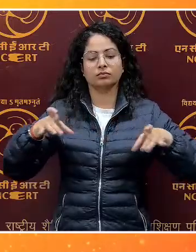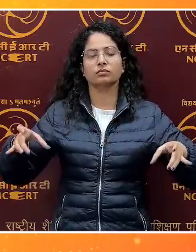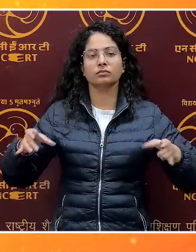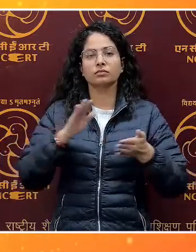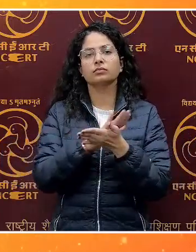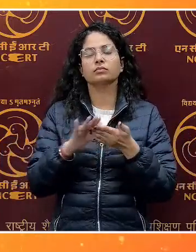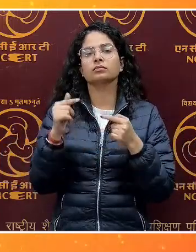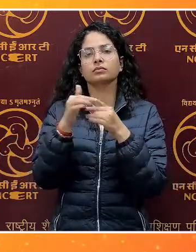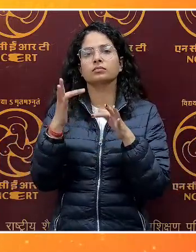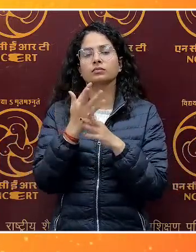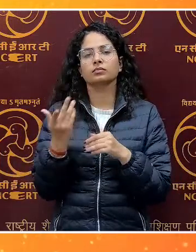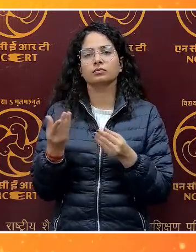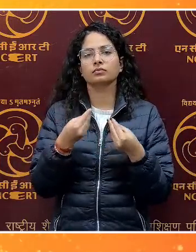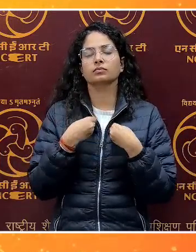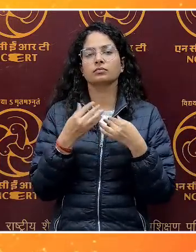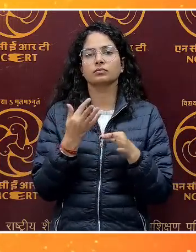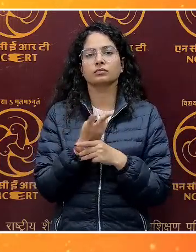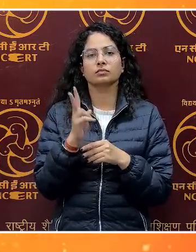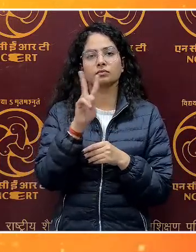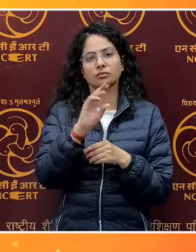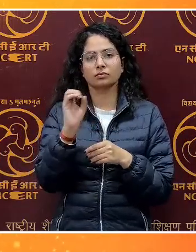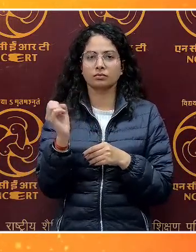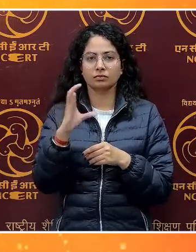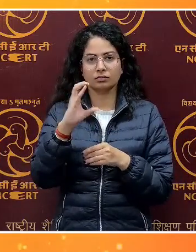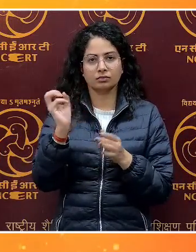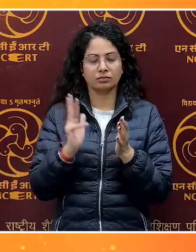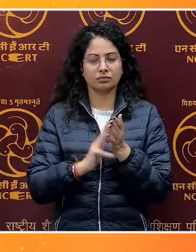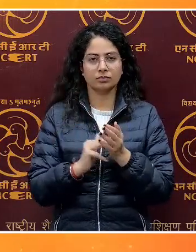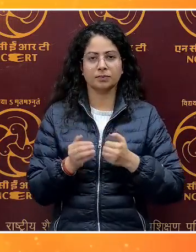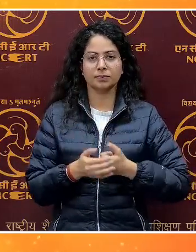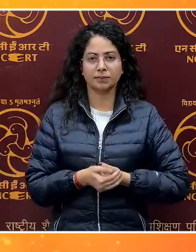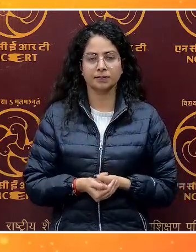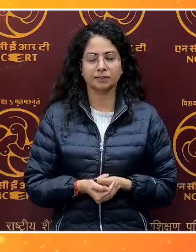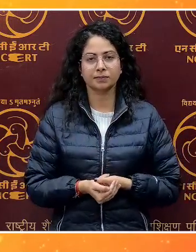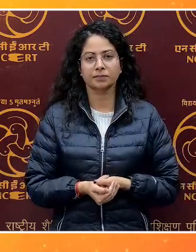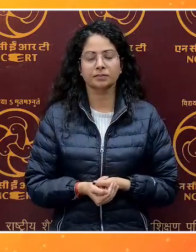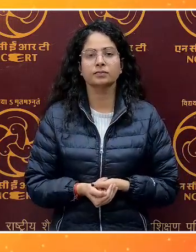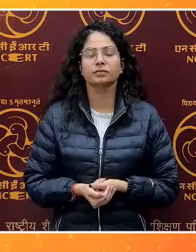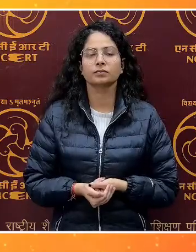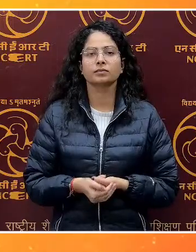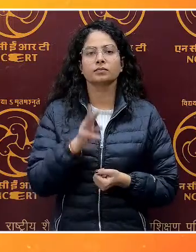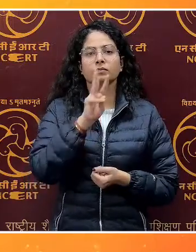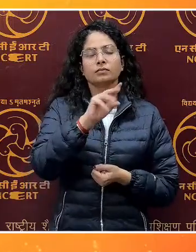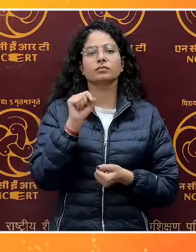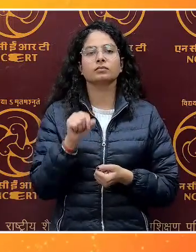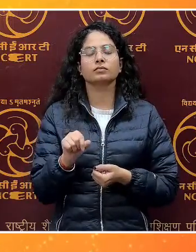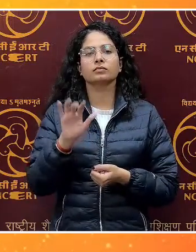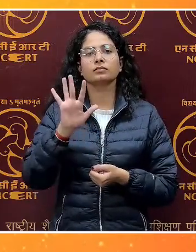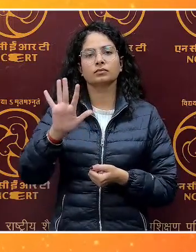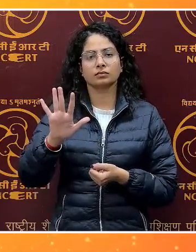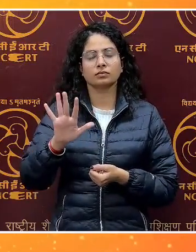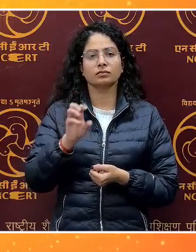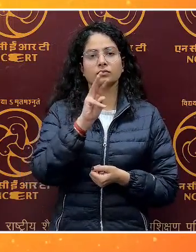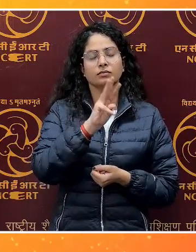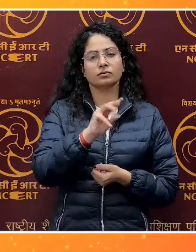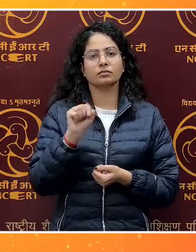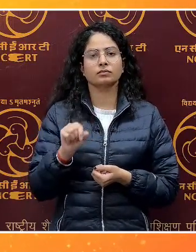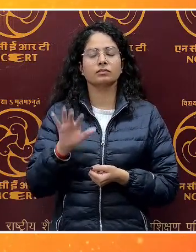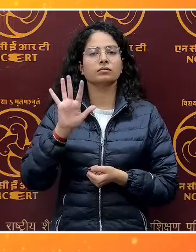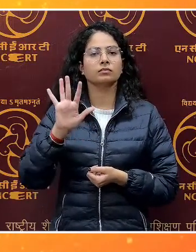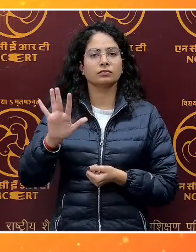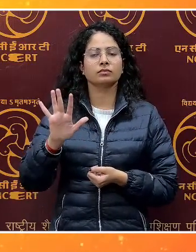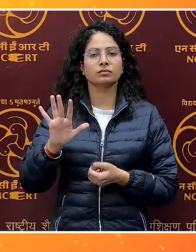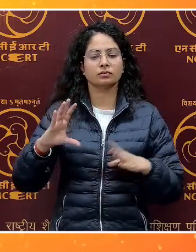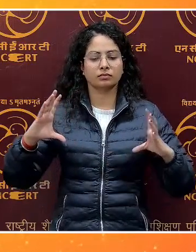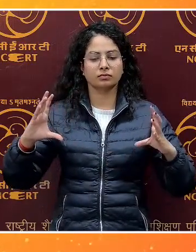how much? It is given to me as 20 centimeters, okay? And 3.5 and 3.5 were the